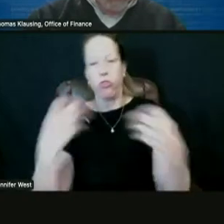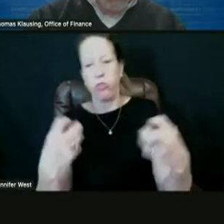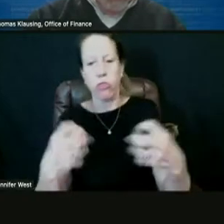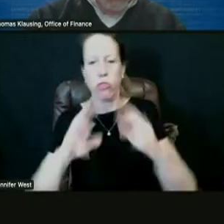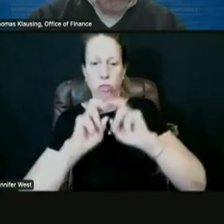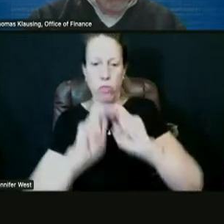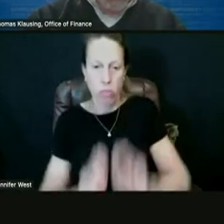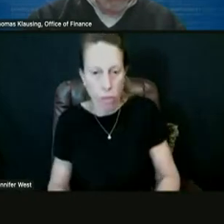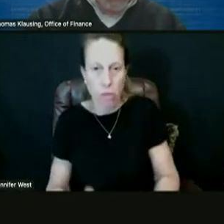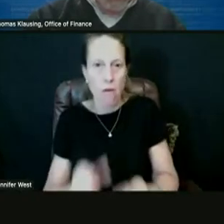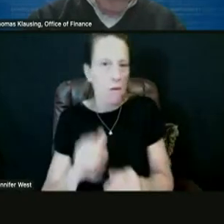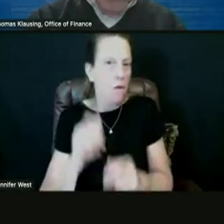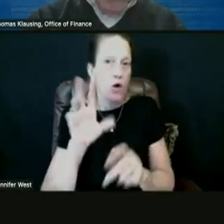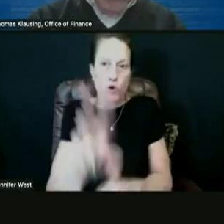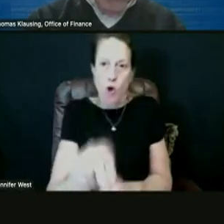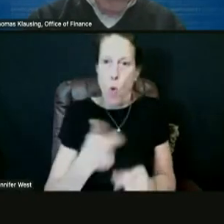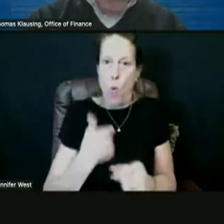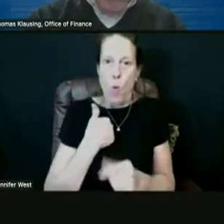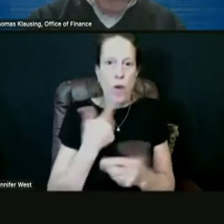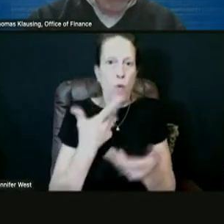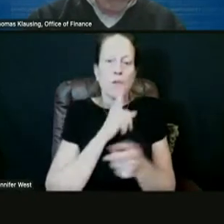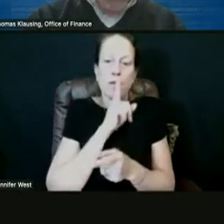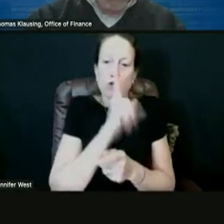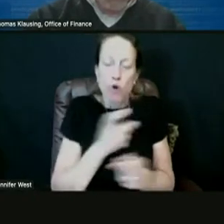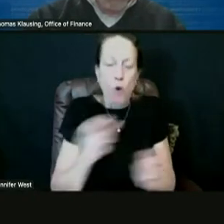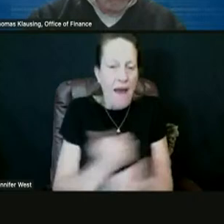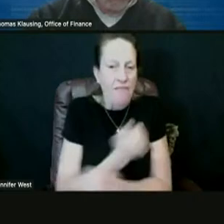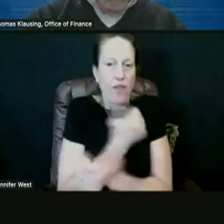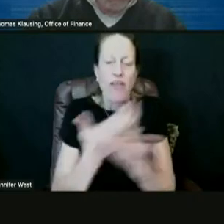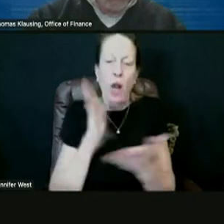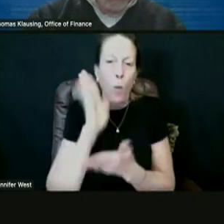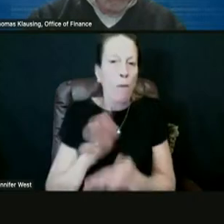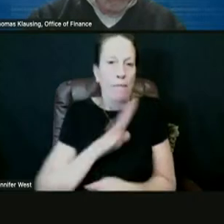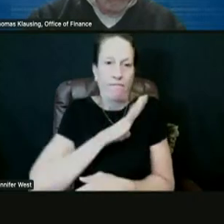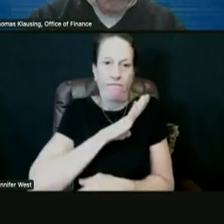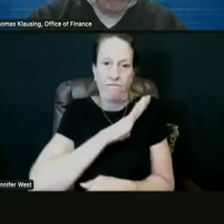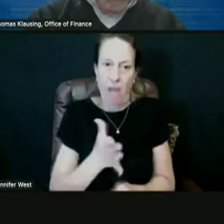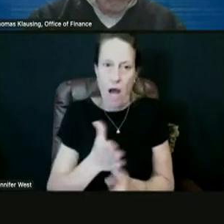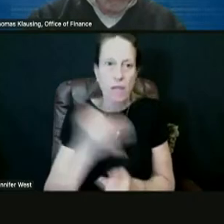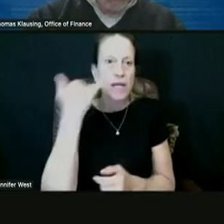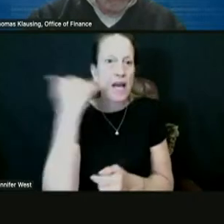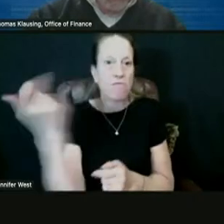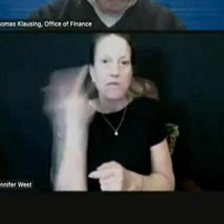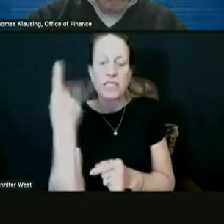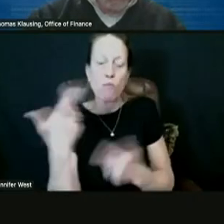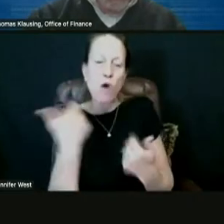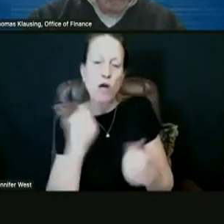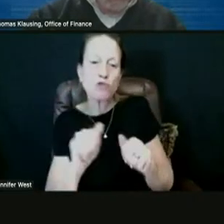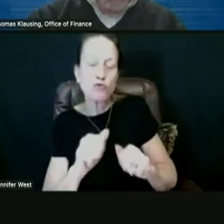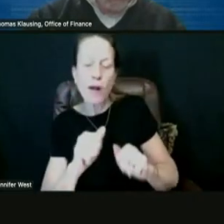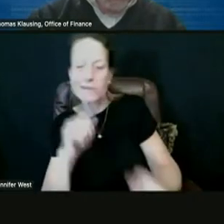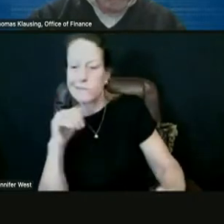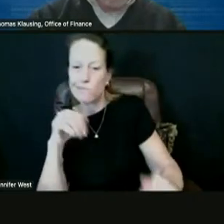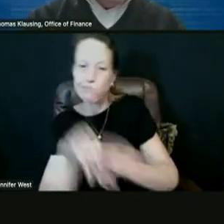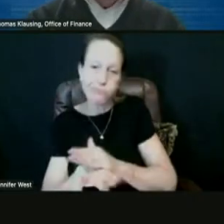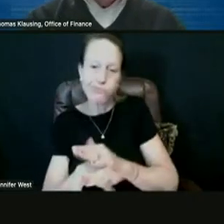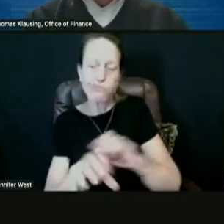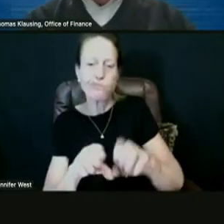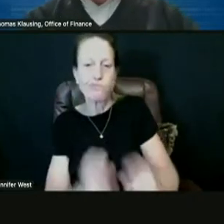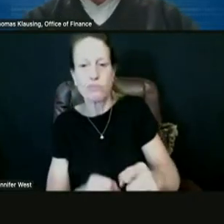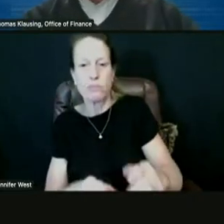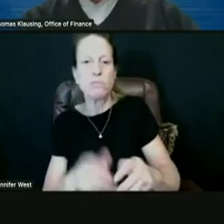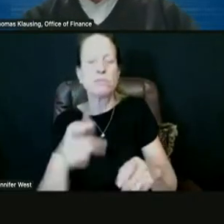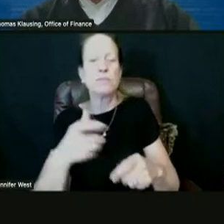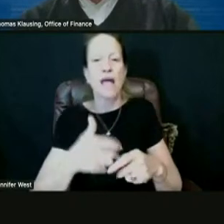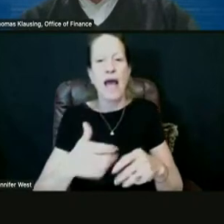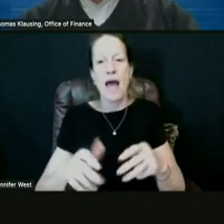to be moving forward in the future. Dr. McKnight, I can add to that from the technology perspective, just to add to what